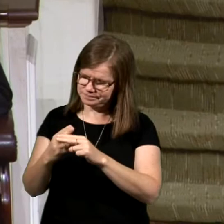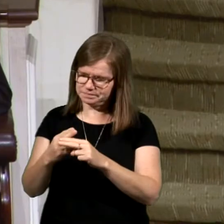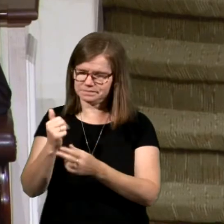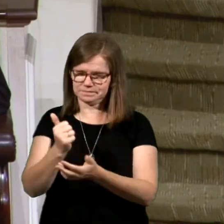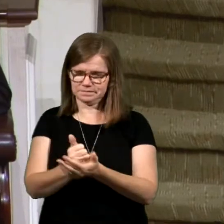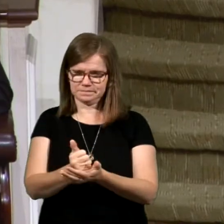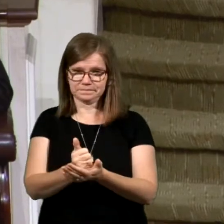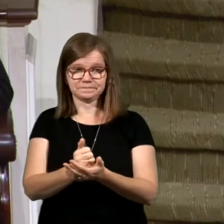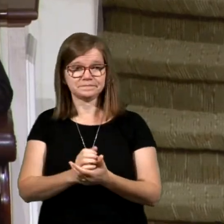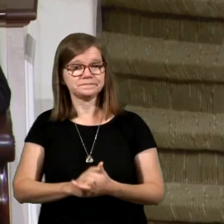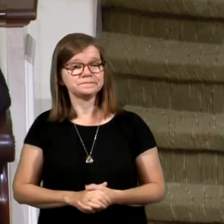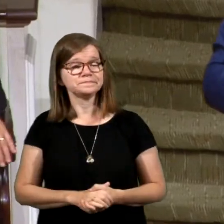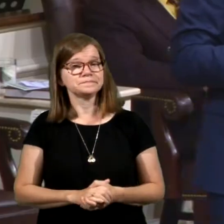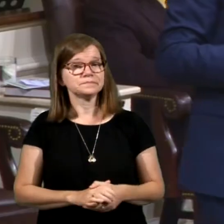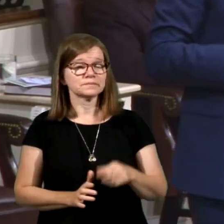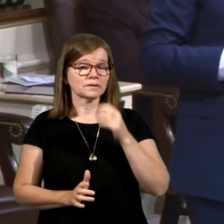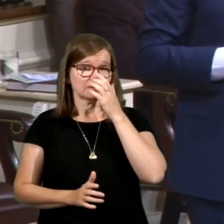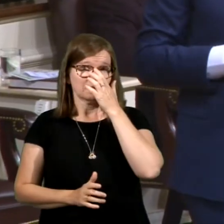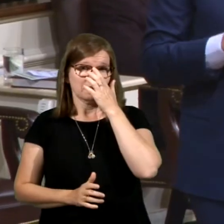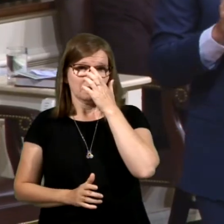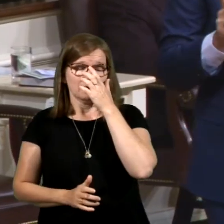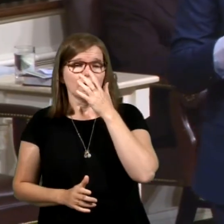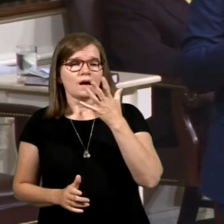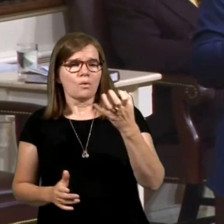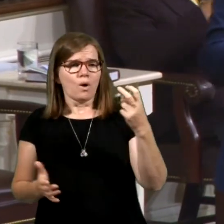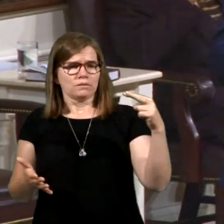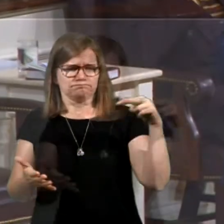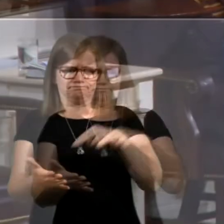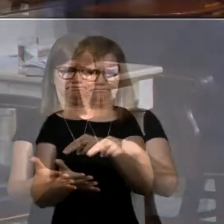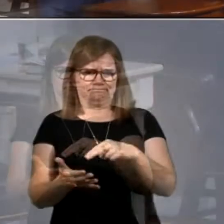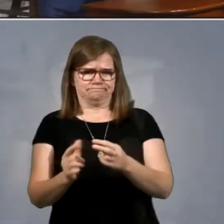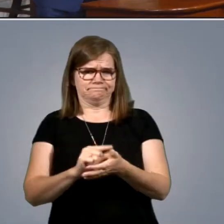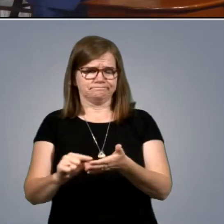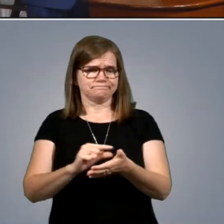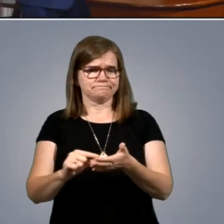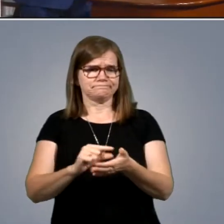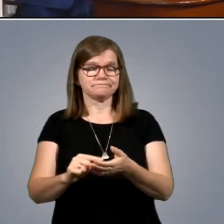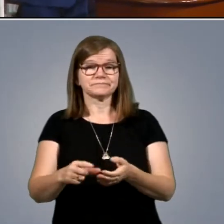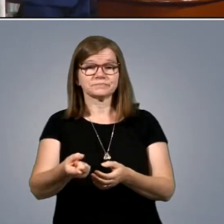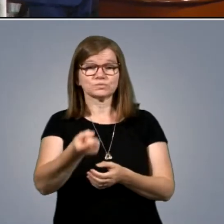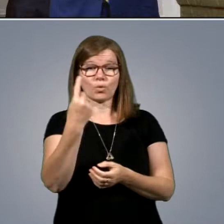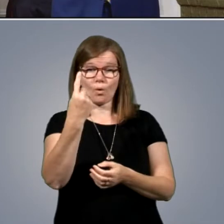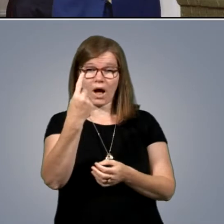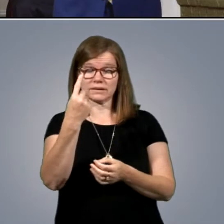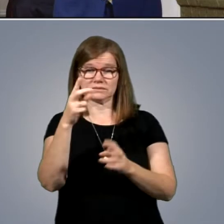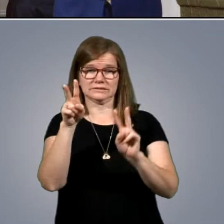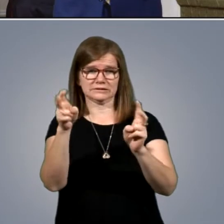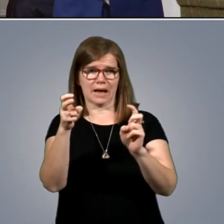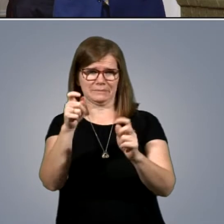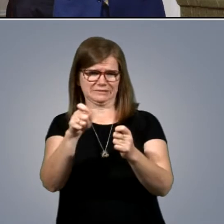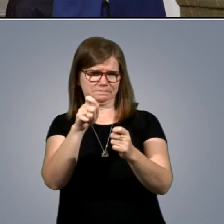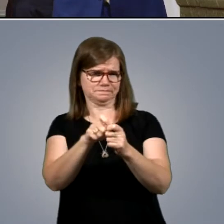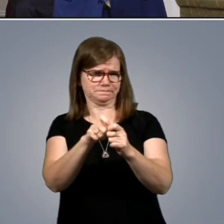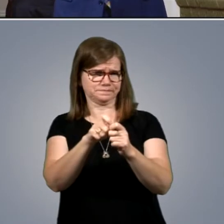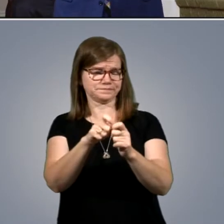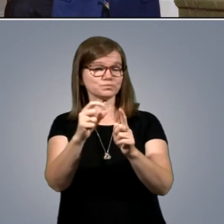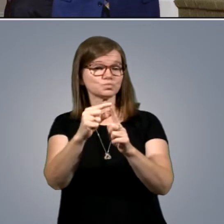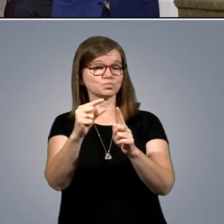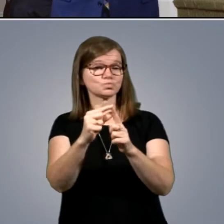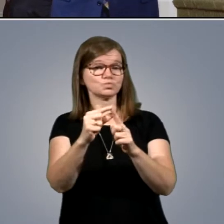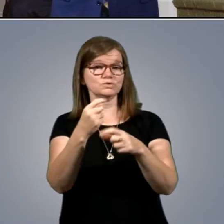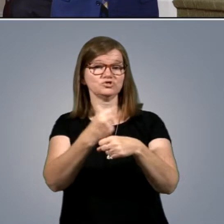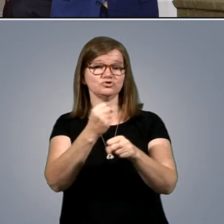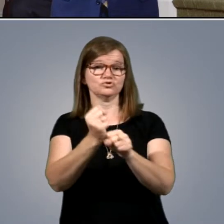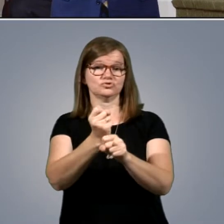Amen. I want to refer you back to the verse, and I just want to talk to you about one topic in particular, and that's the word justified.